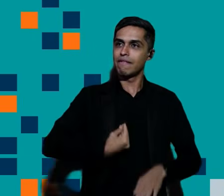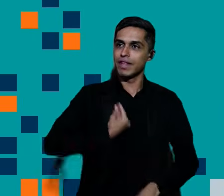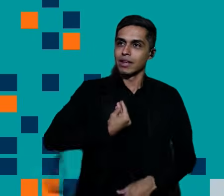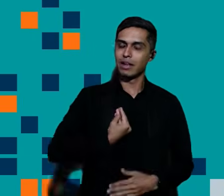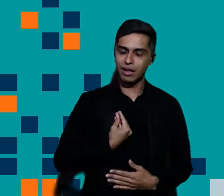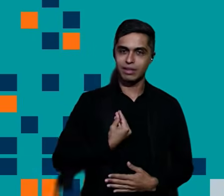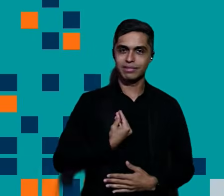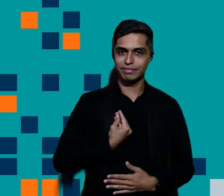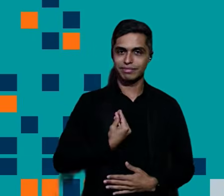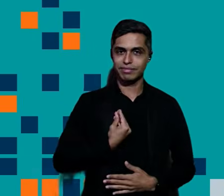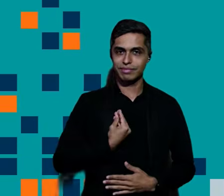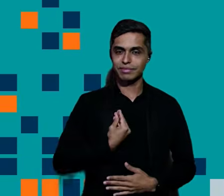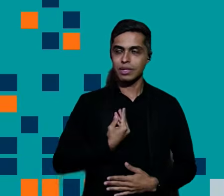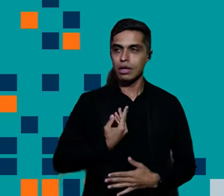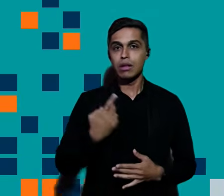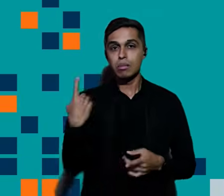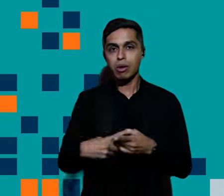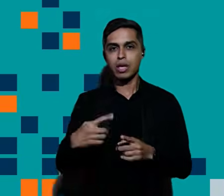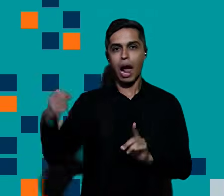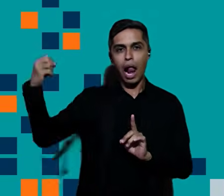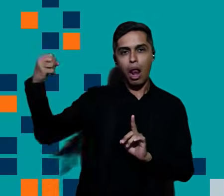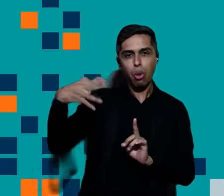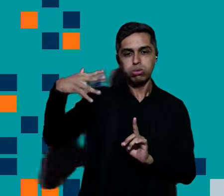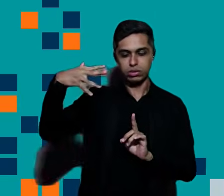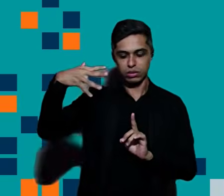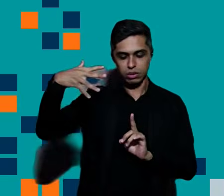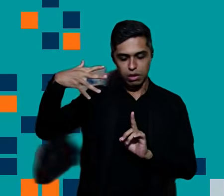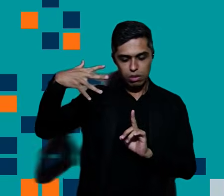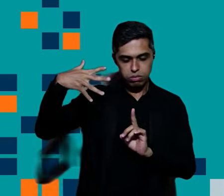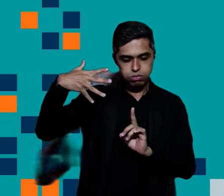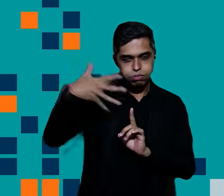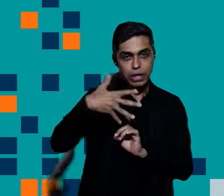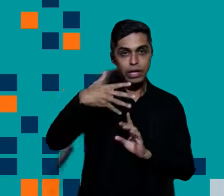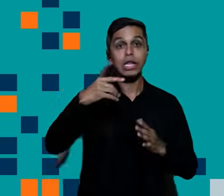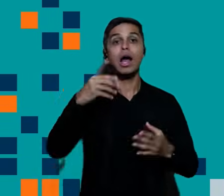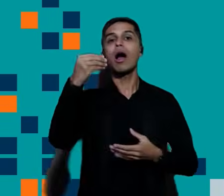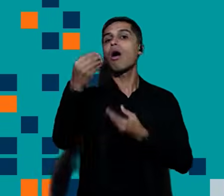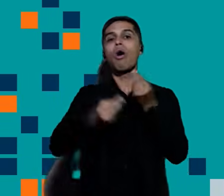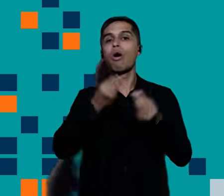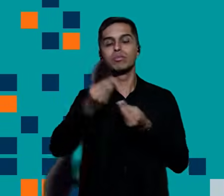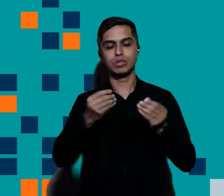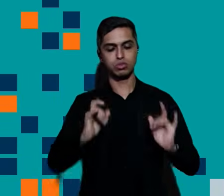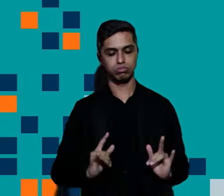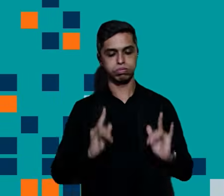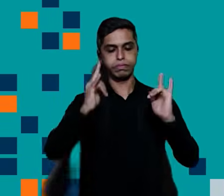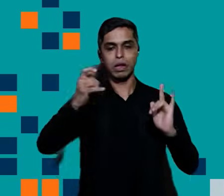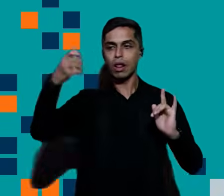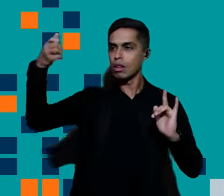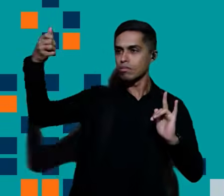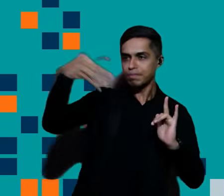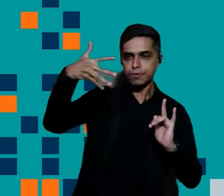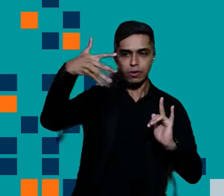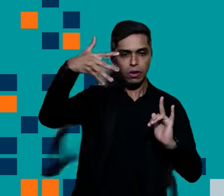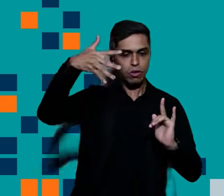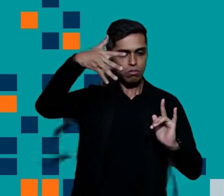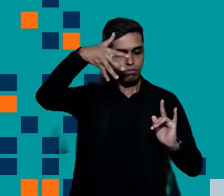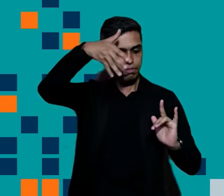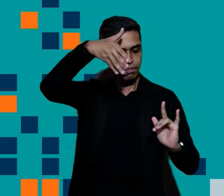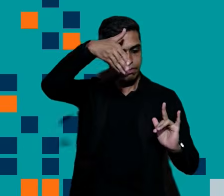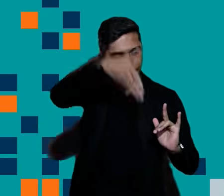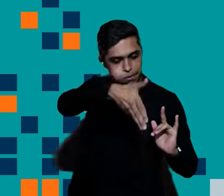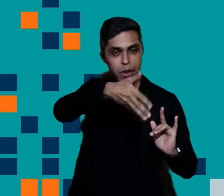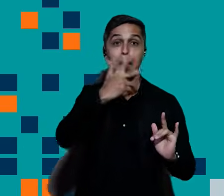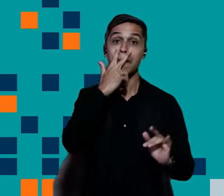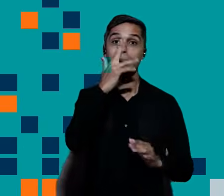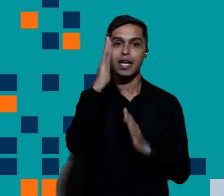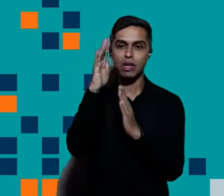building, is bathed in daylight in all area. There are these terraces that cascade down through the middle. These are not